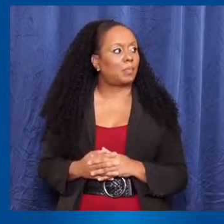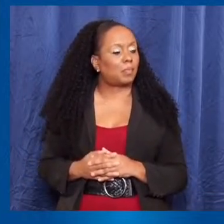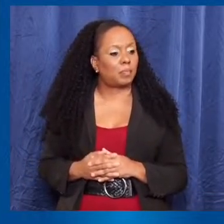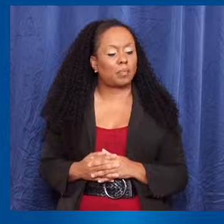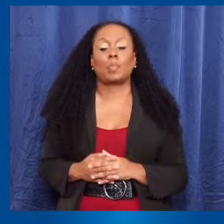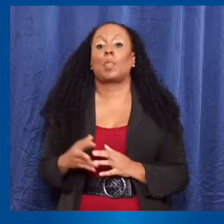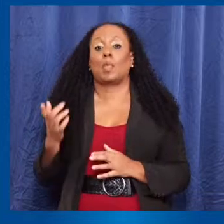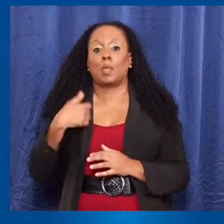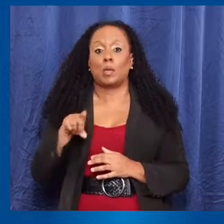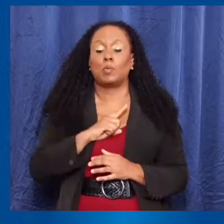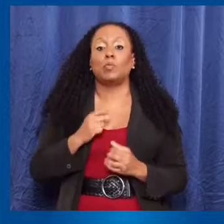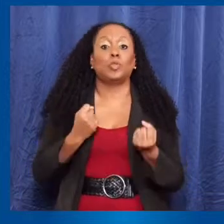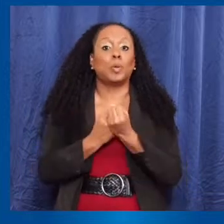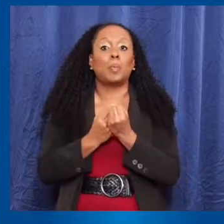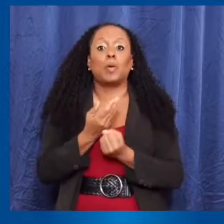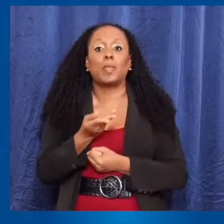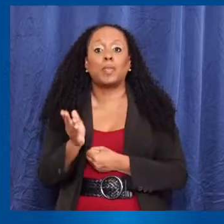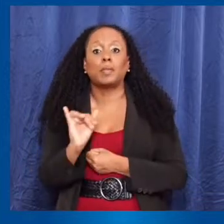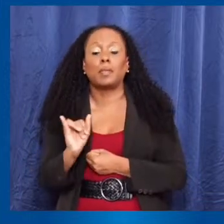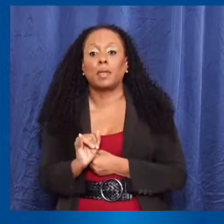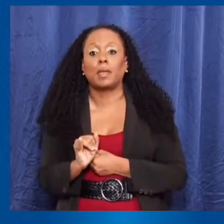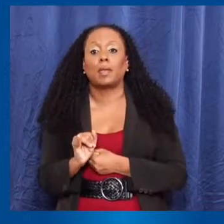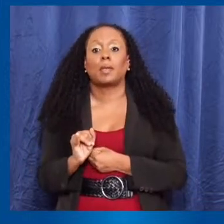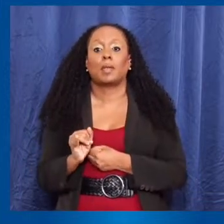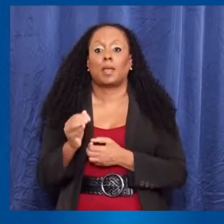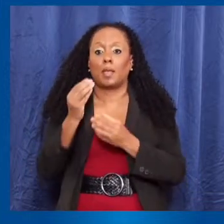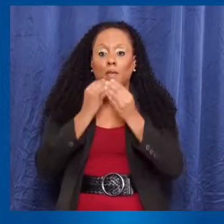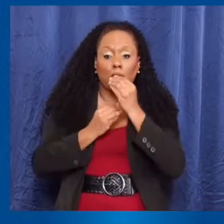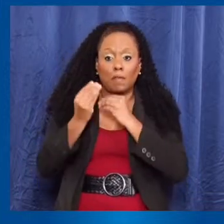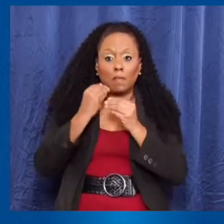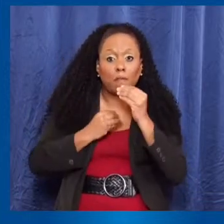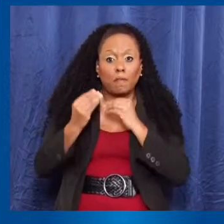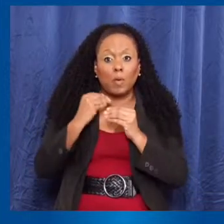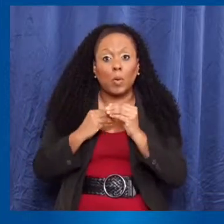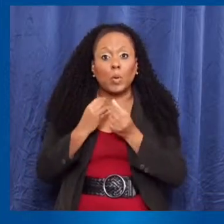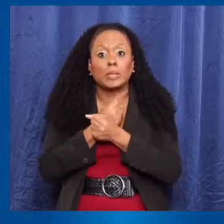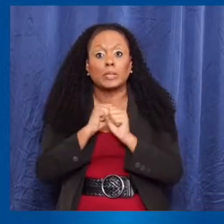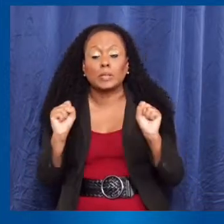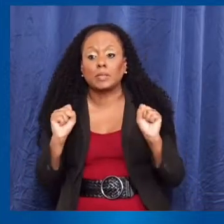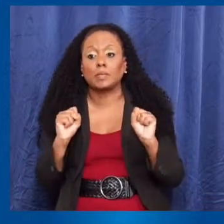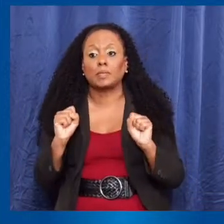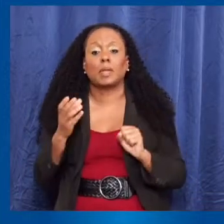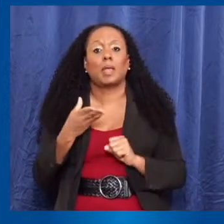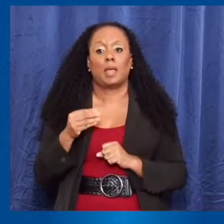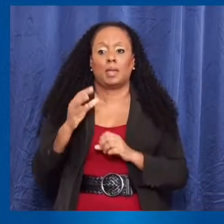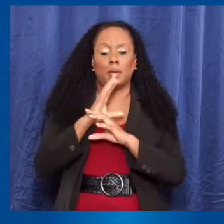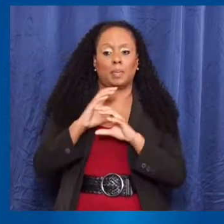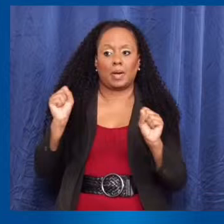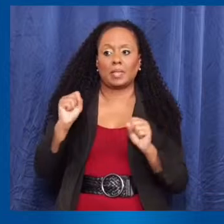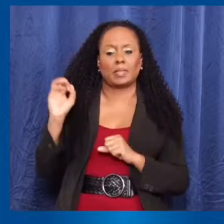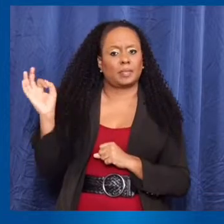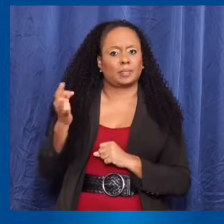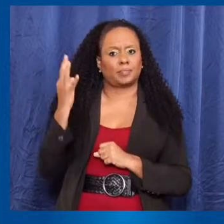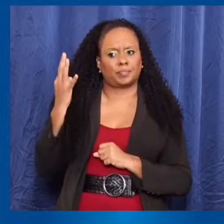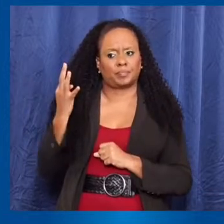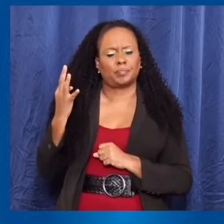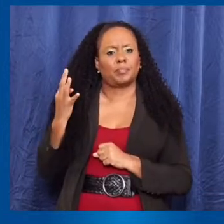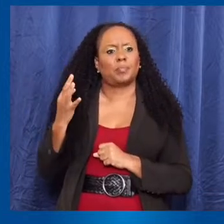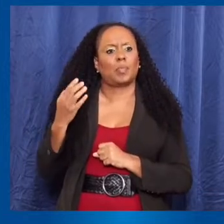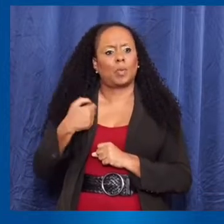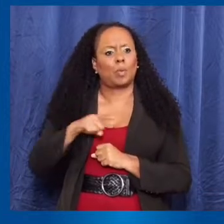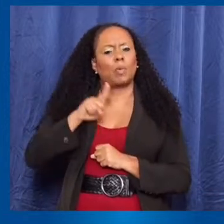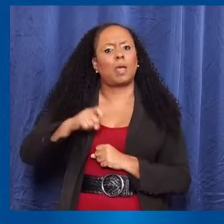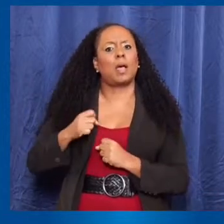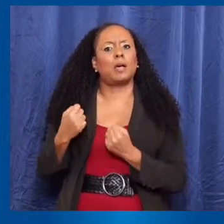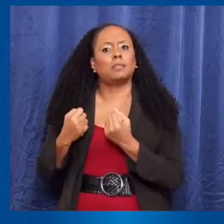insecurity. We support, I said like President Macron, what he supports, that we have to